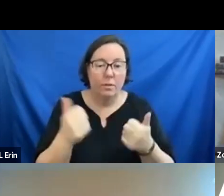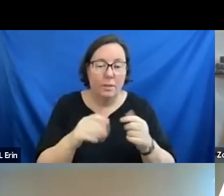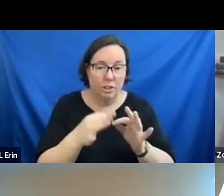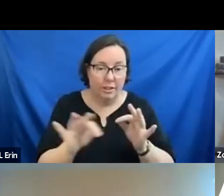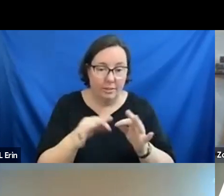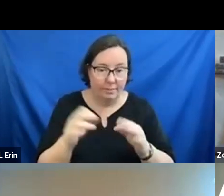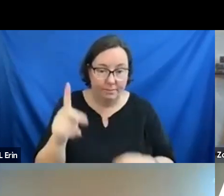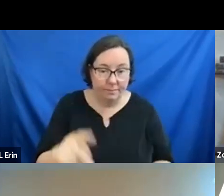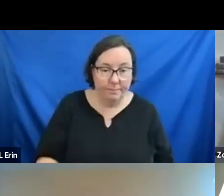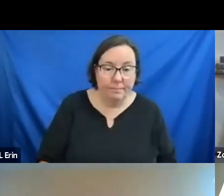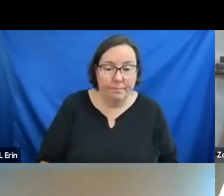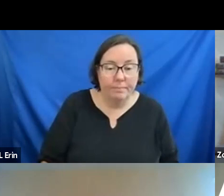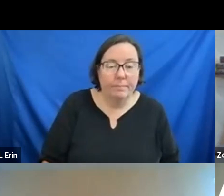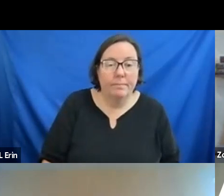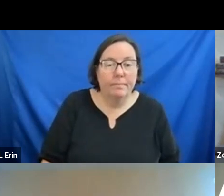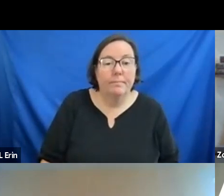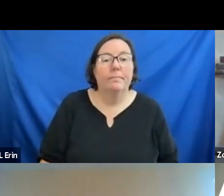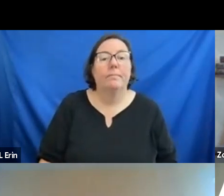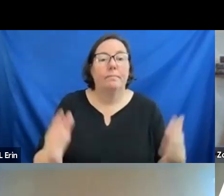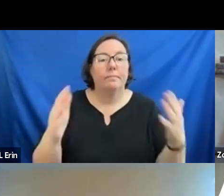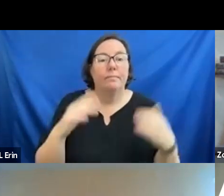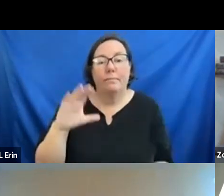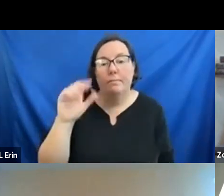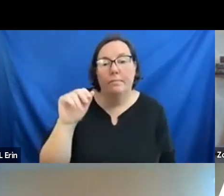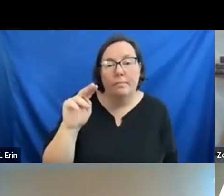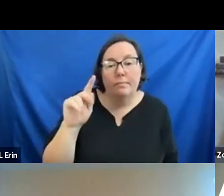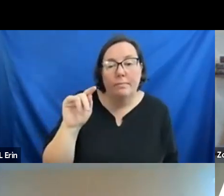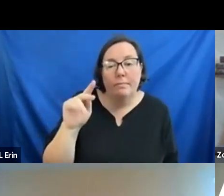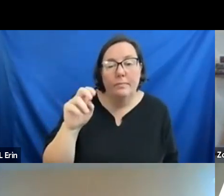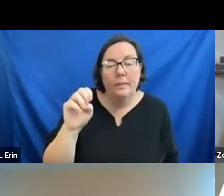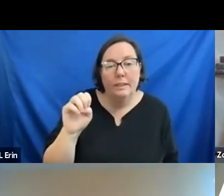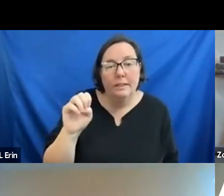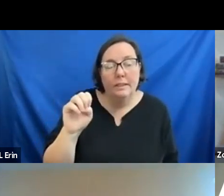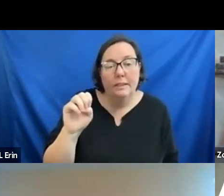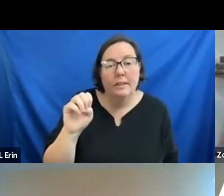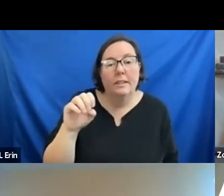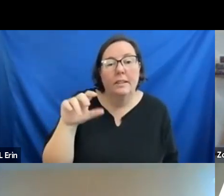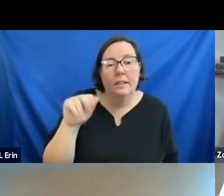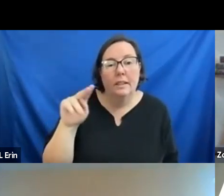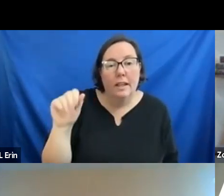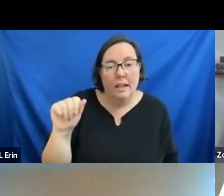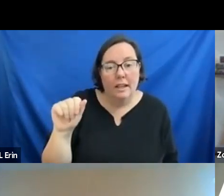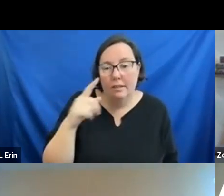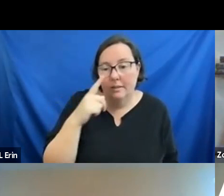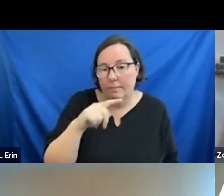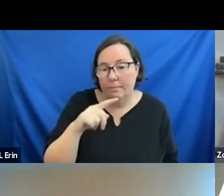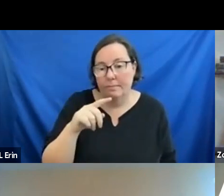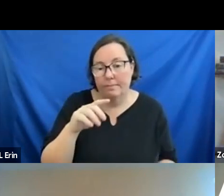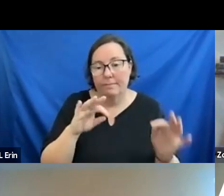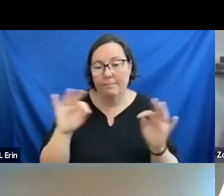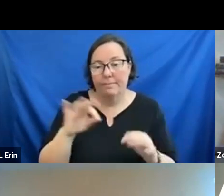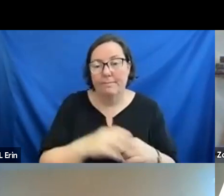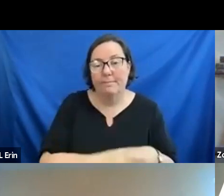preference. Our Cantonese interpreter this evening is Anna Tsay. Will you please give